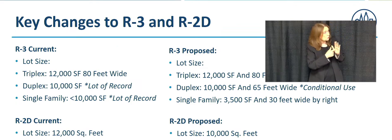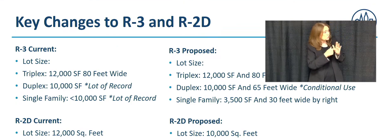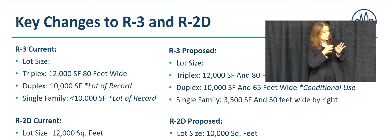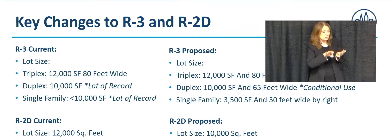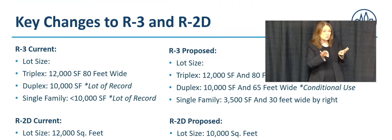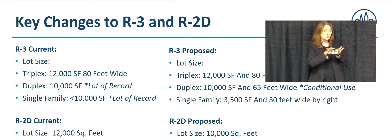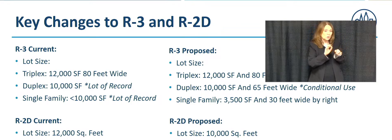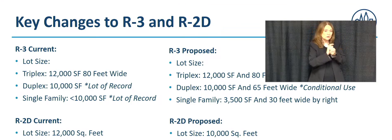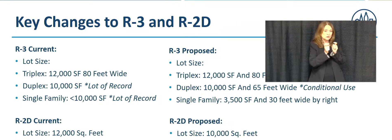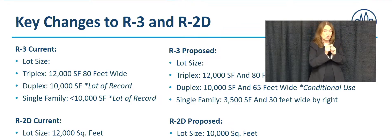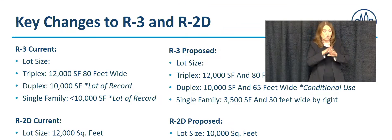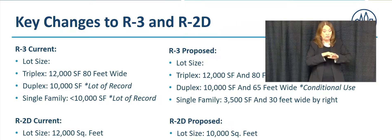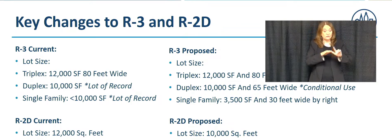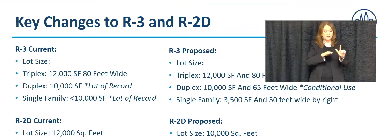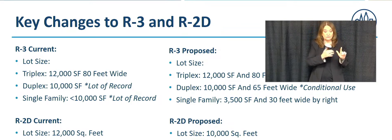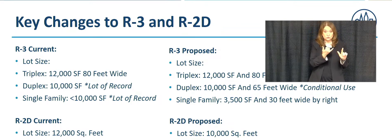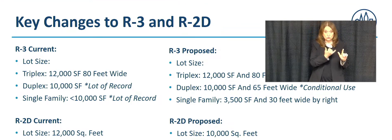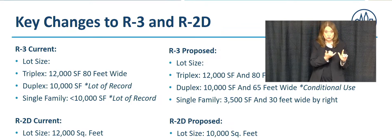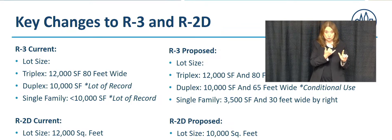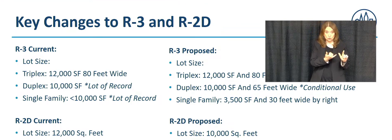On the left is the current